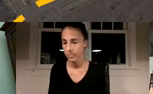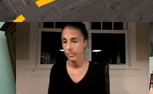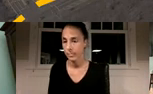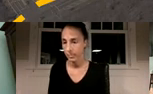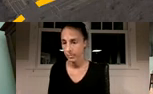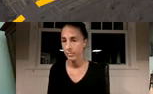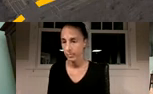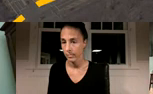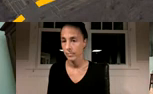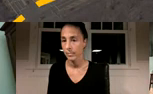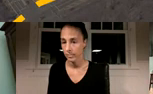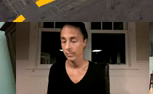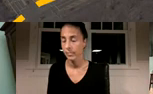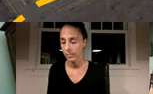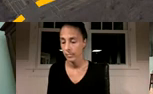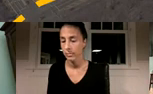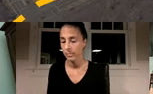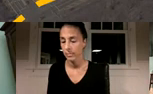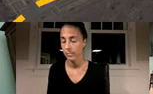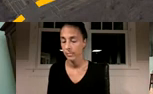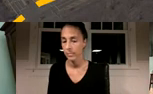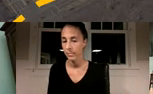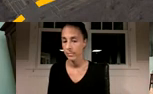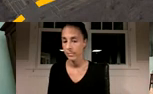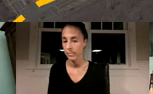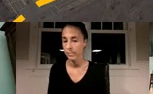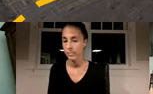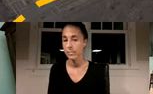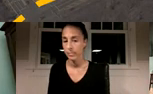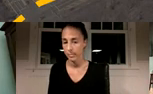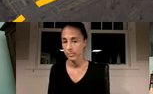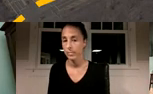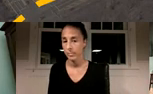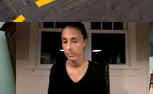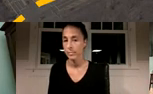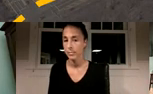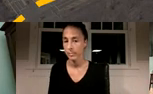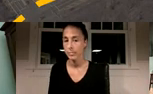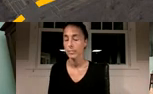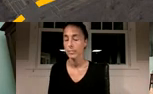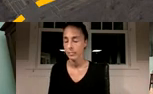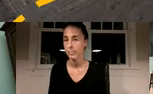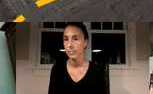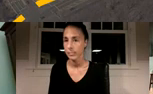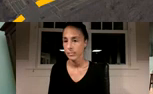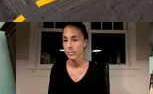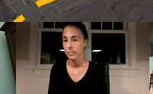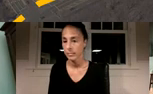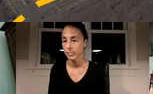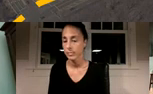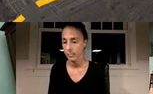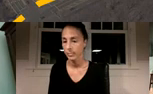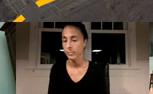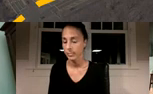view. So, you know, it seems if you're even going to get into the arena of talking about high density, you know,